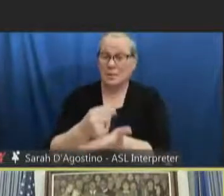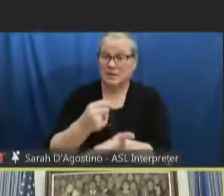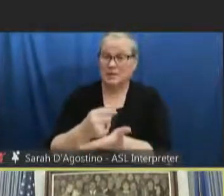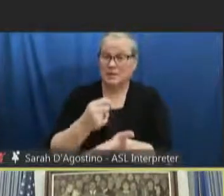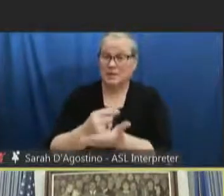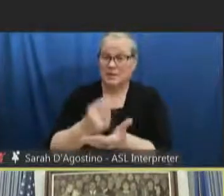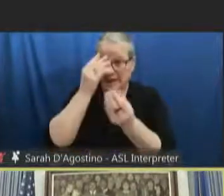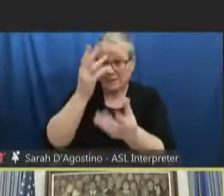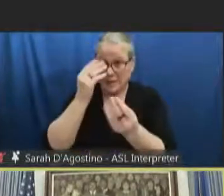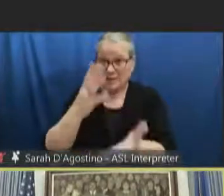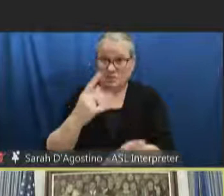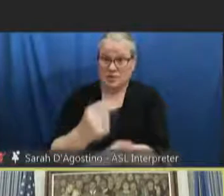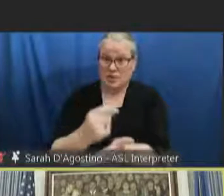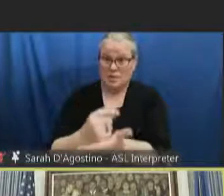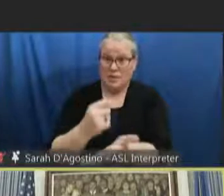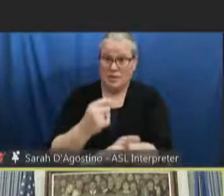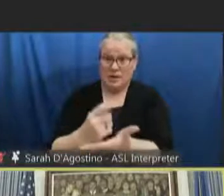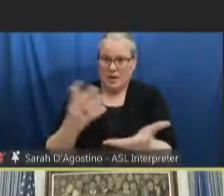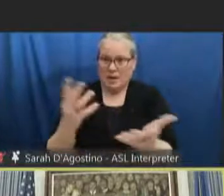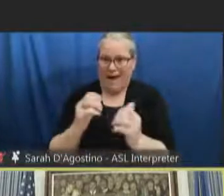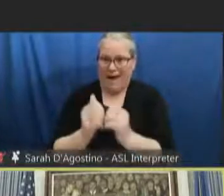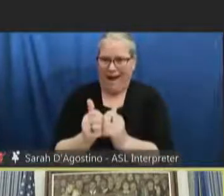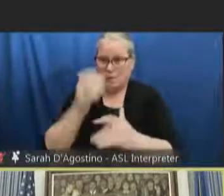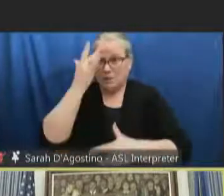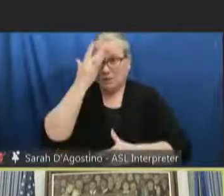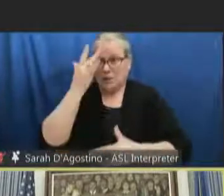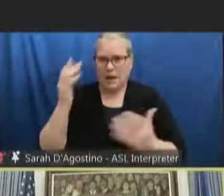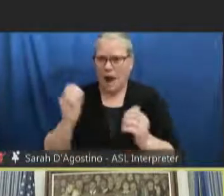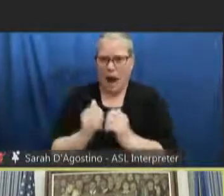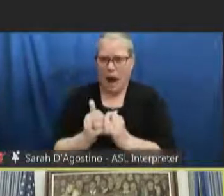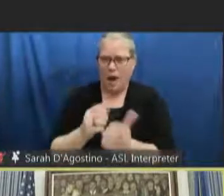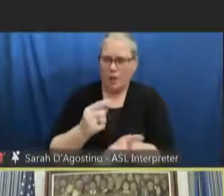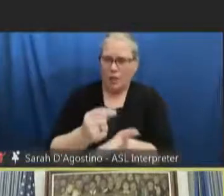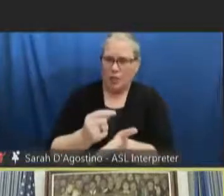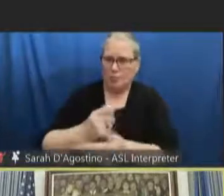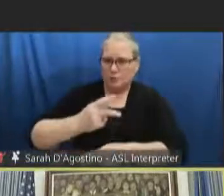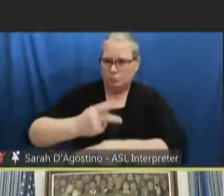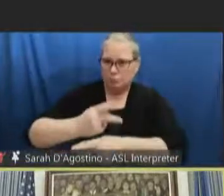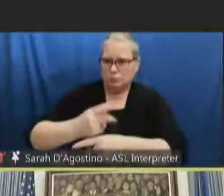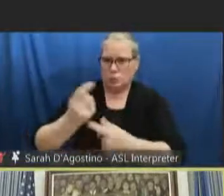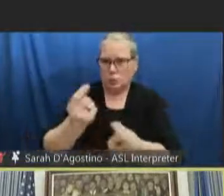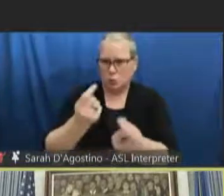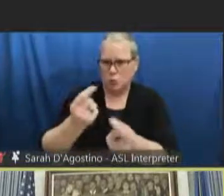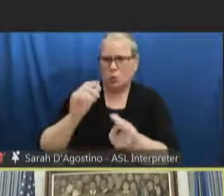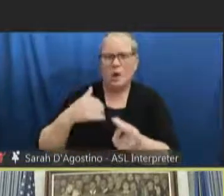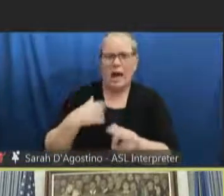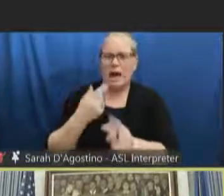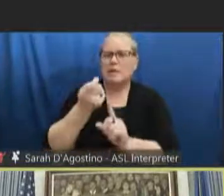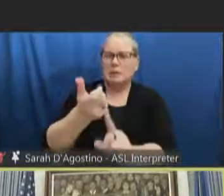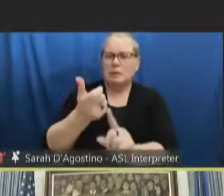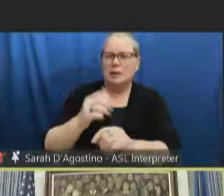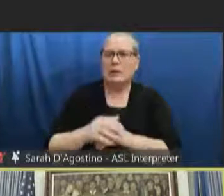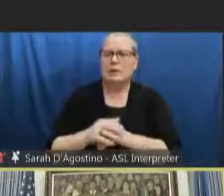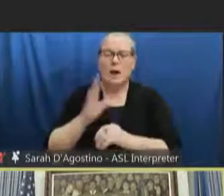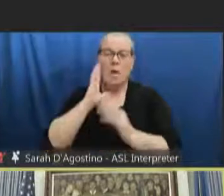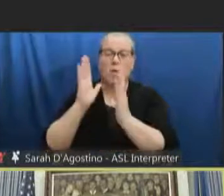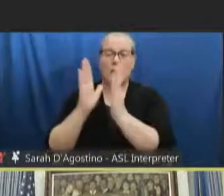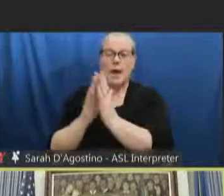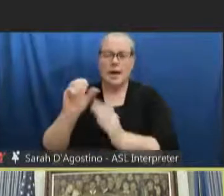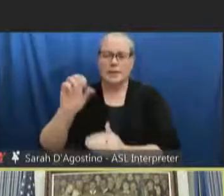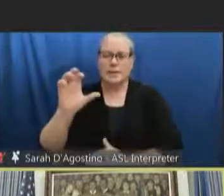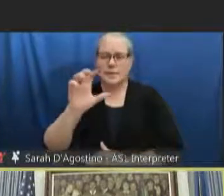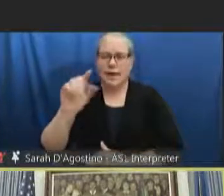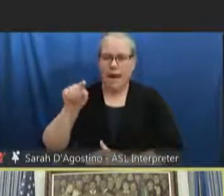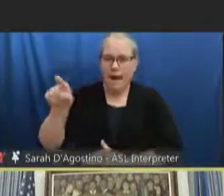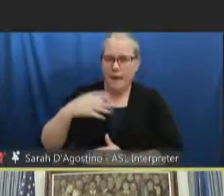have available to us. But I'm going to ask Scott to describe a little bit what he sees going forward in terms of in